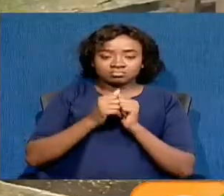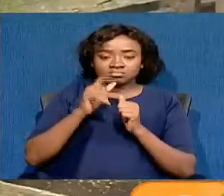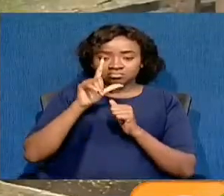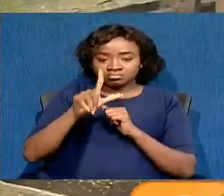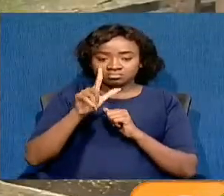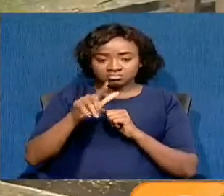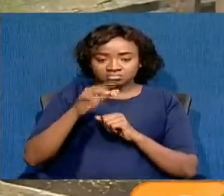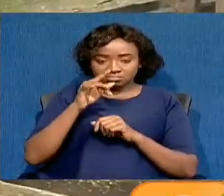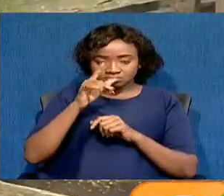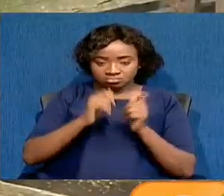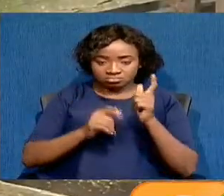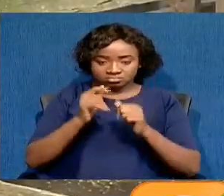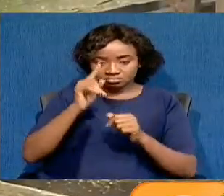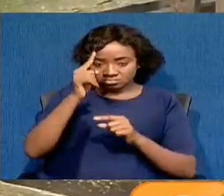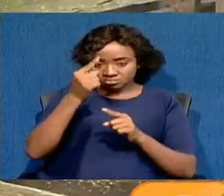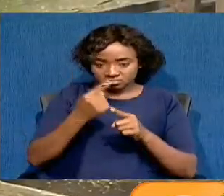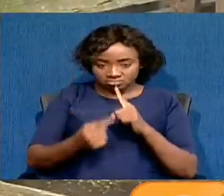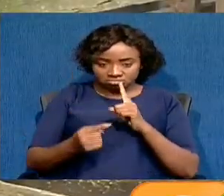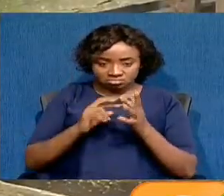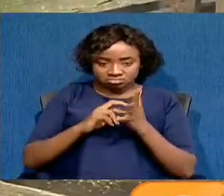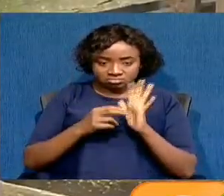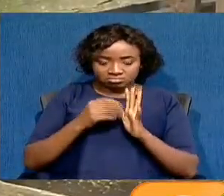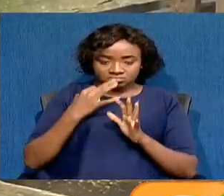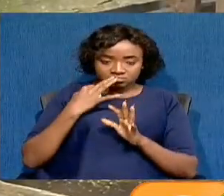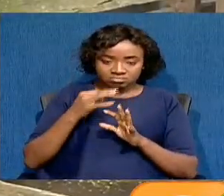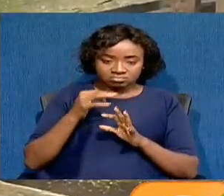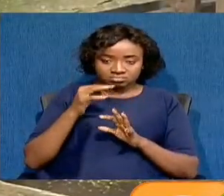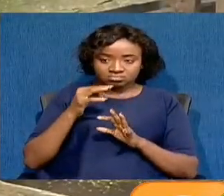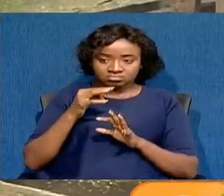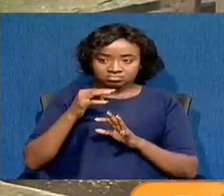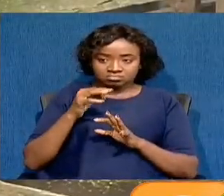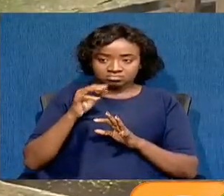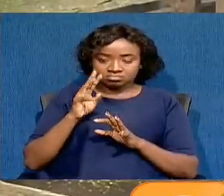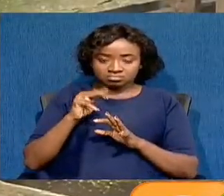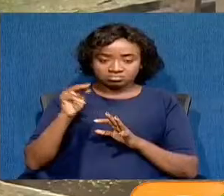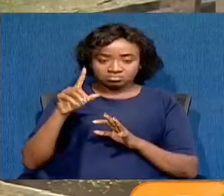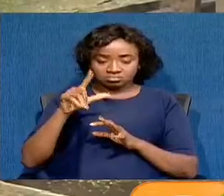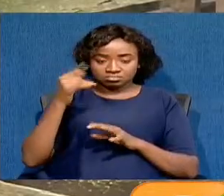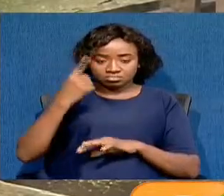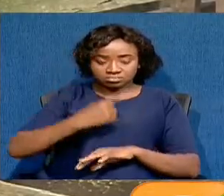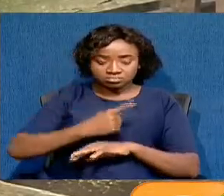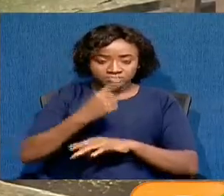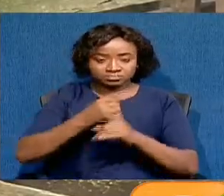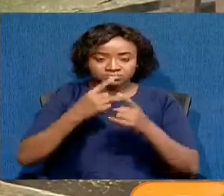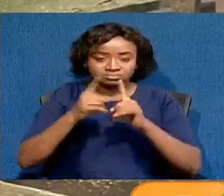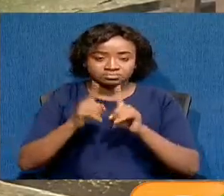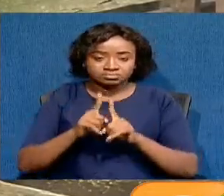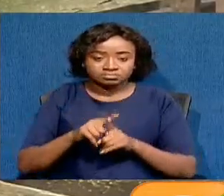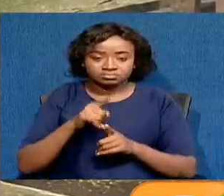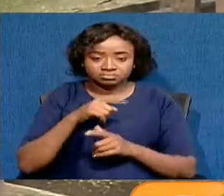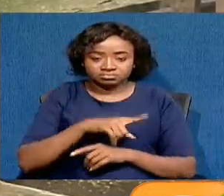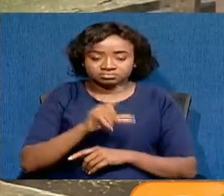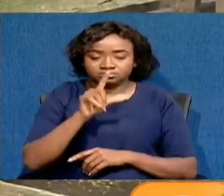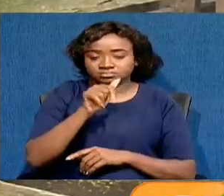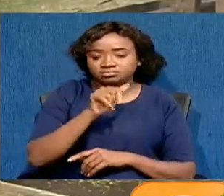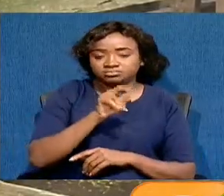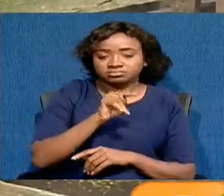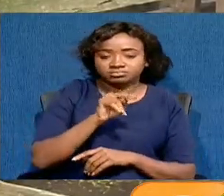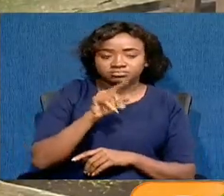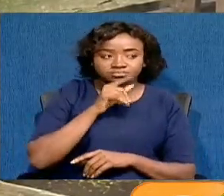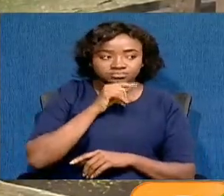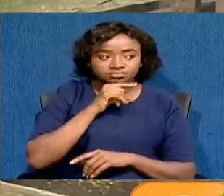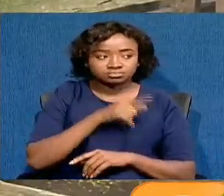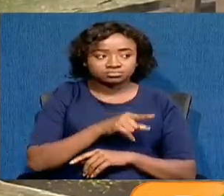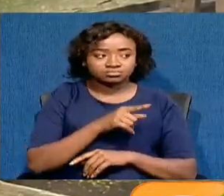year, or roughly 300 millilitres a day. Anthony reckons with better feed and training,